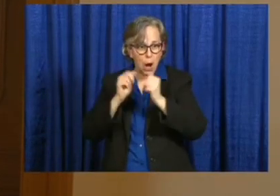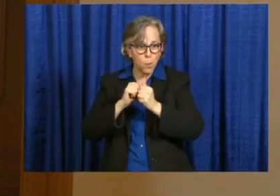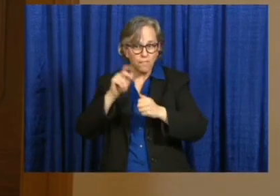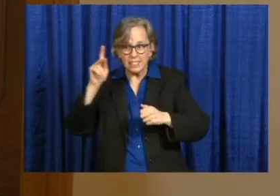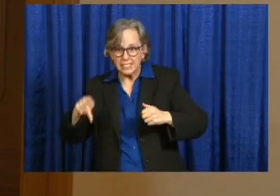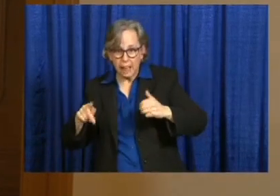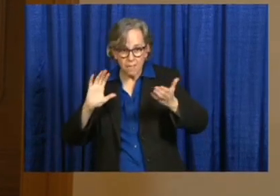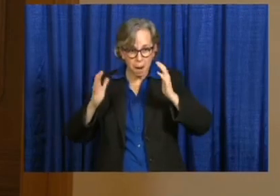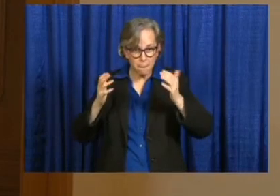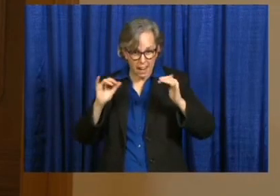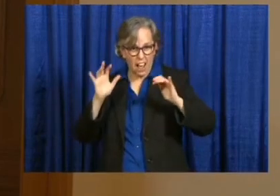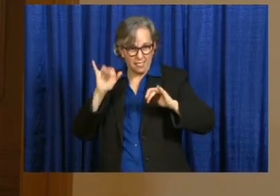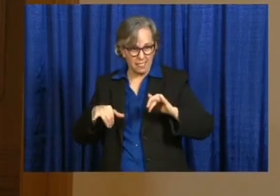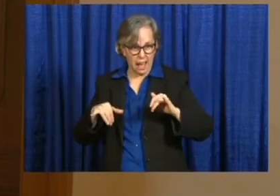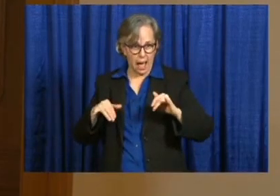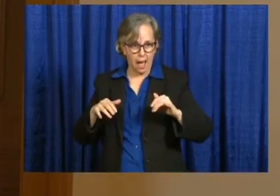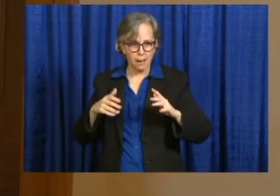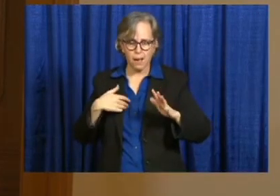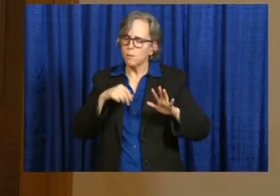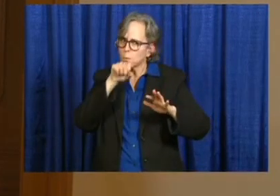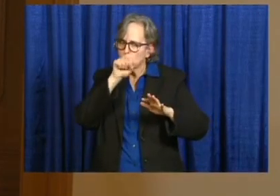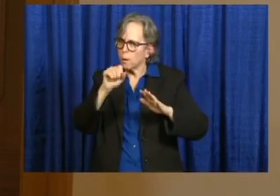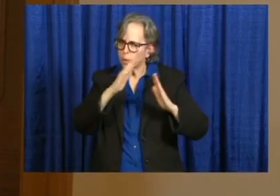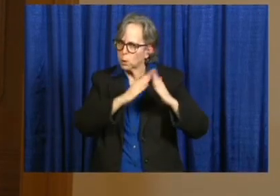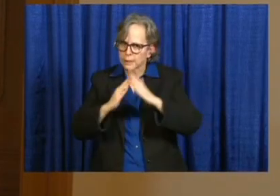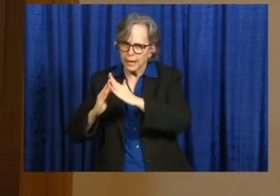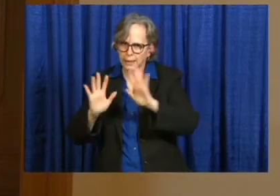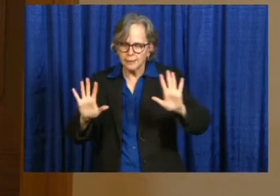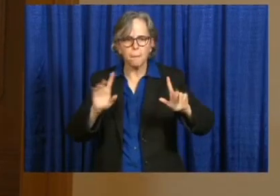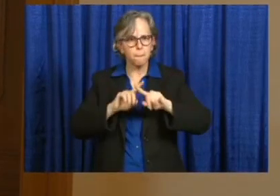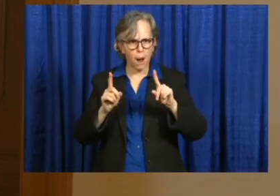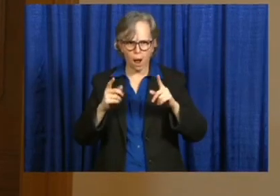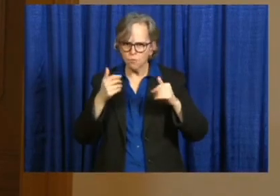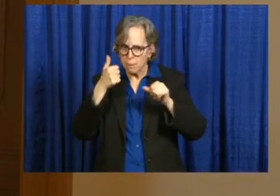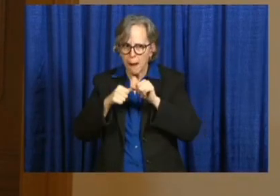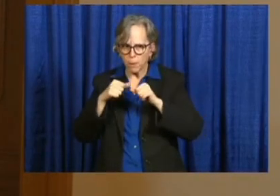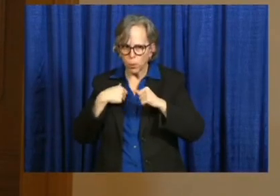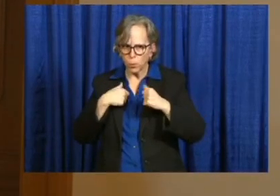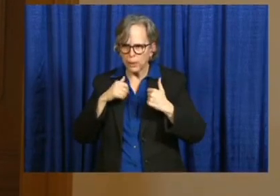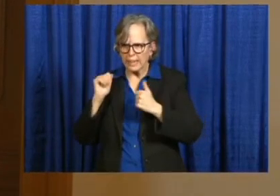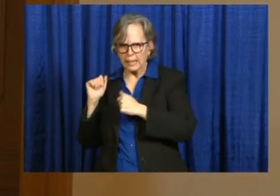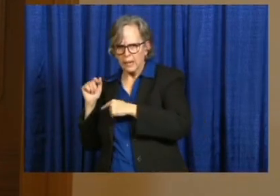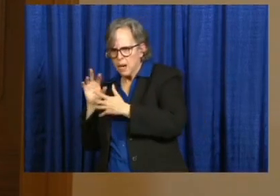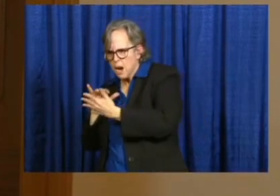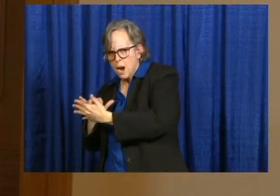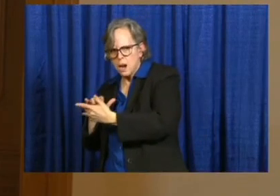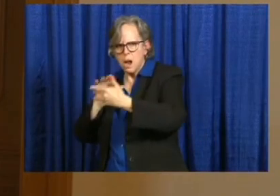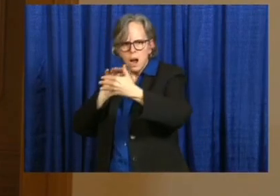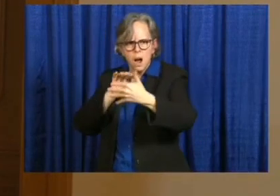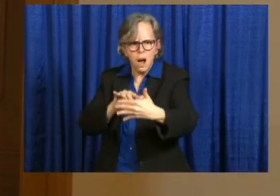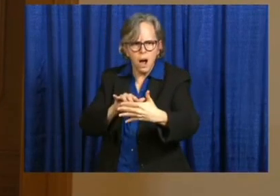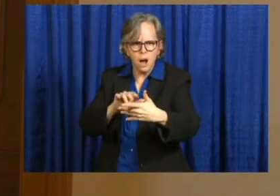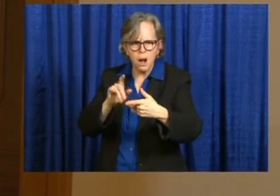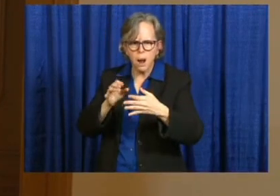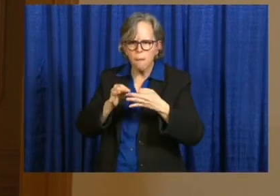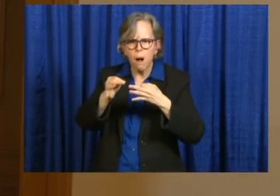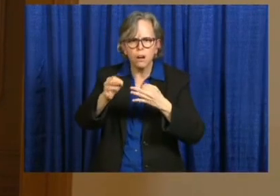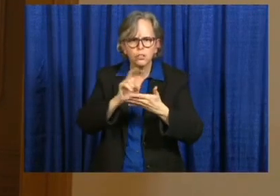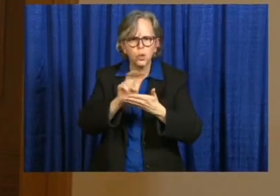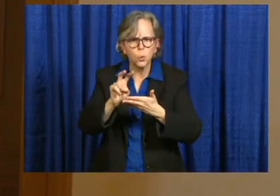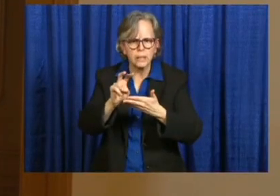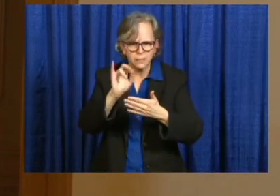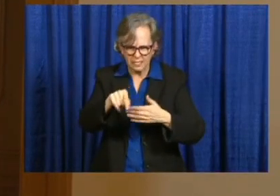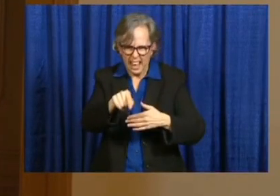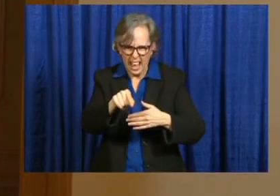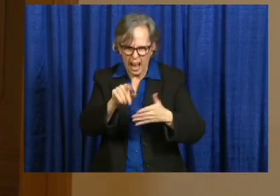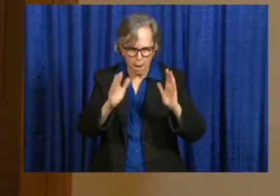we love both cities equally. But it was the difference of 2 weeks and the responses that were taken that made a